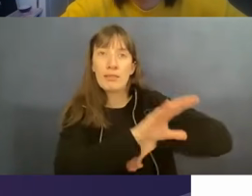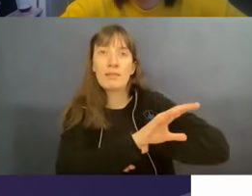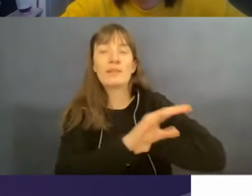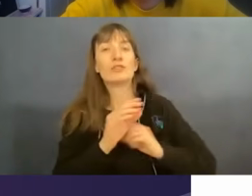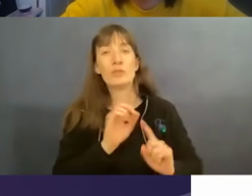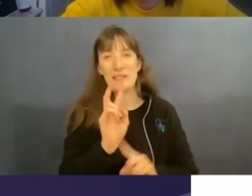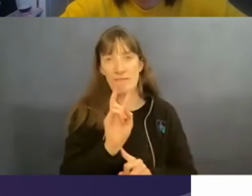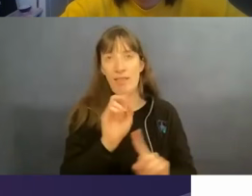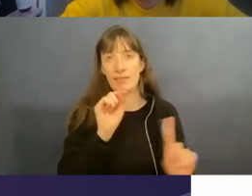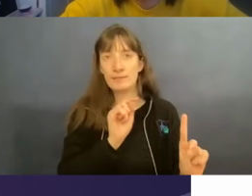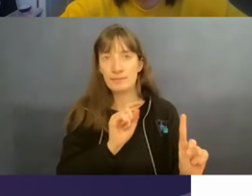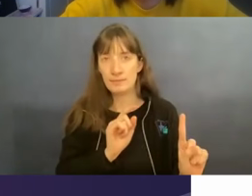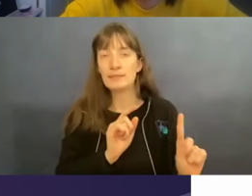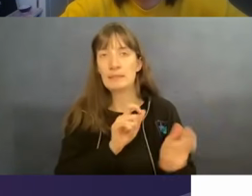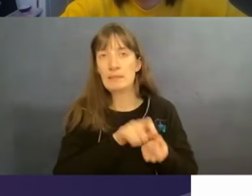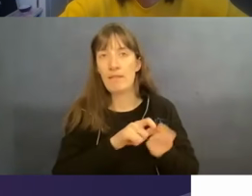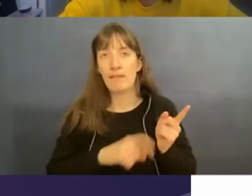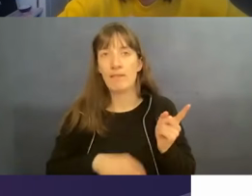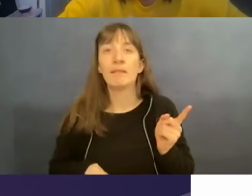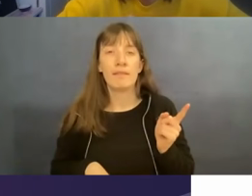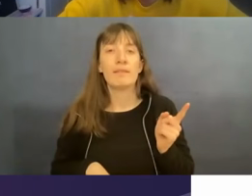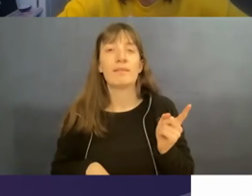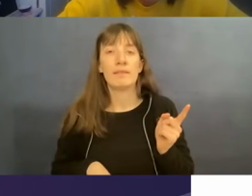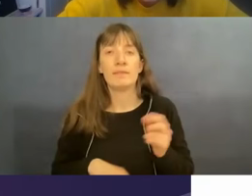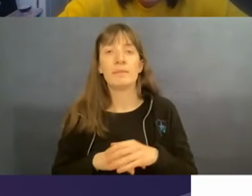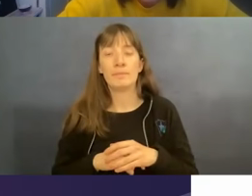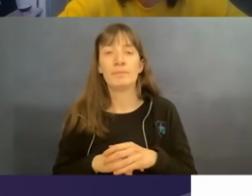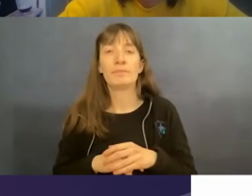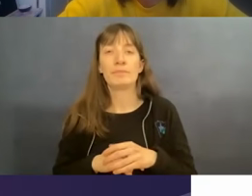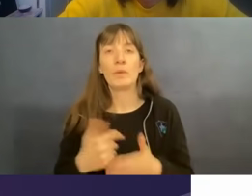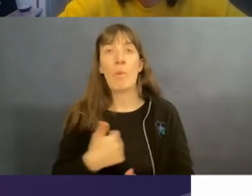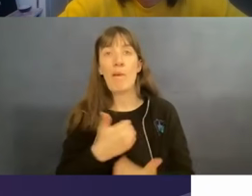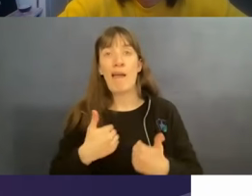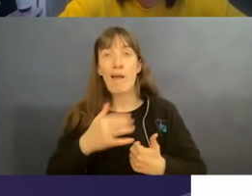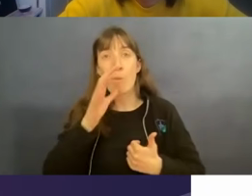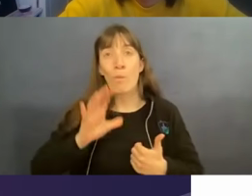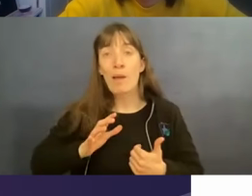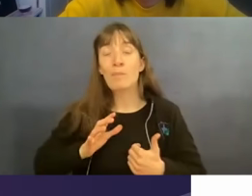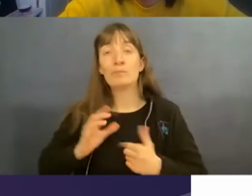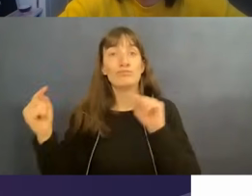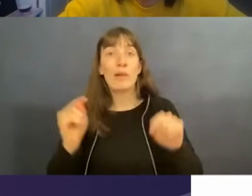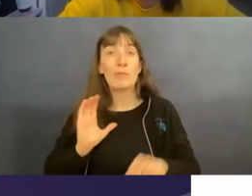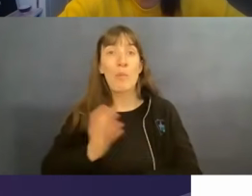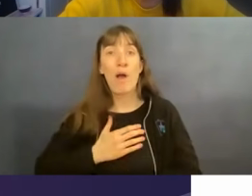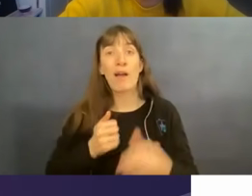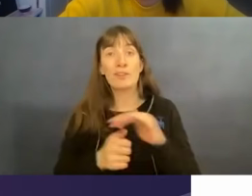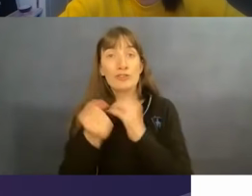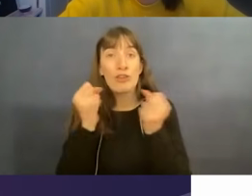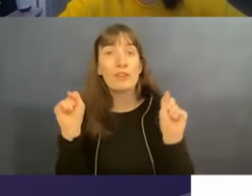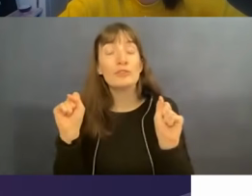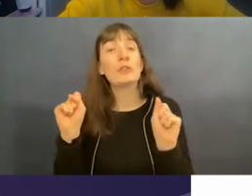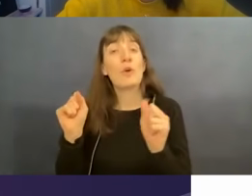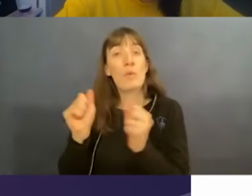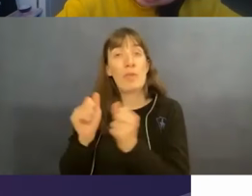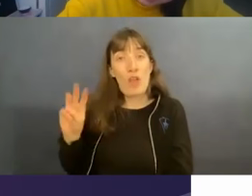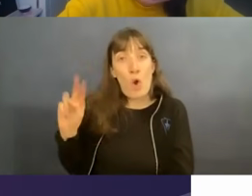in terms of we have women who come to our shelter who come with their own children and tell